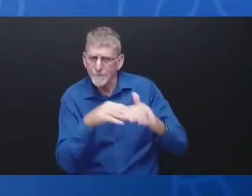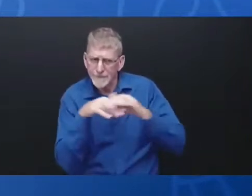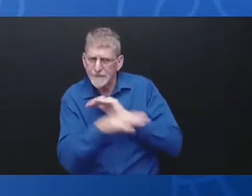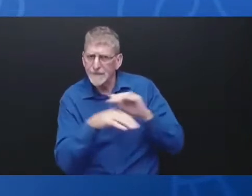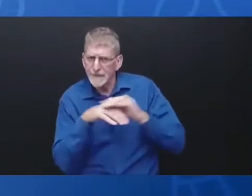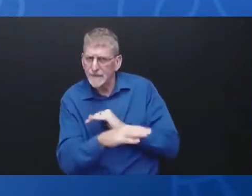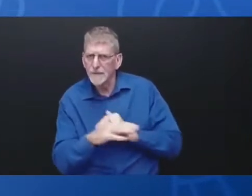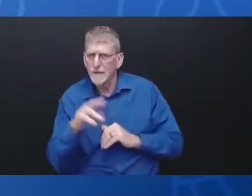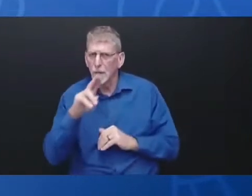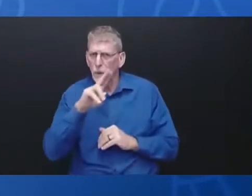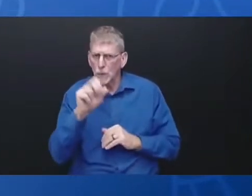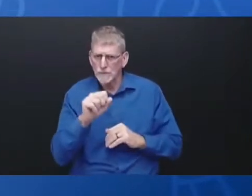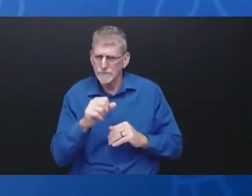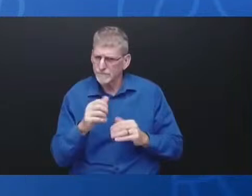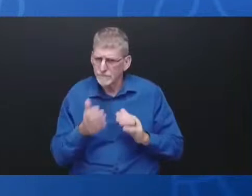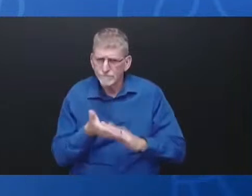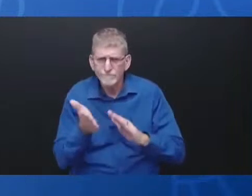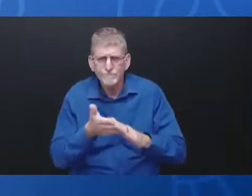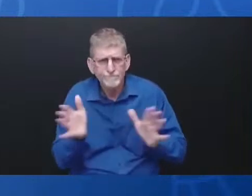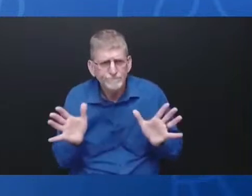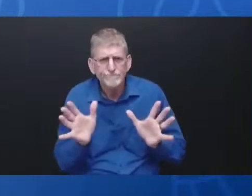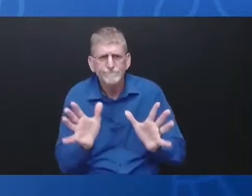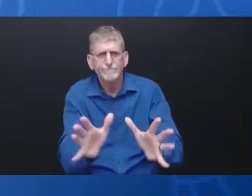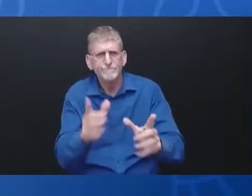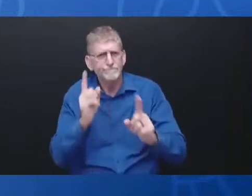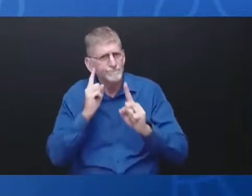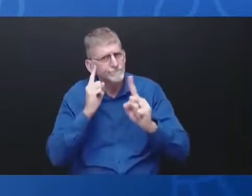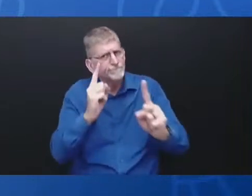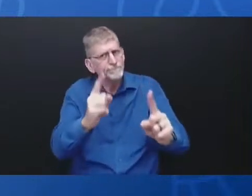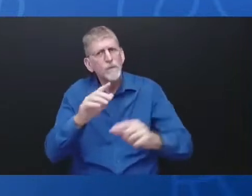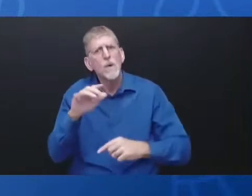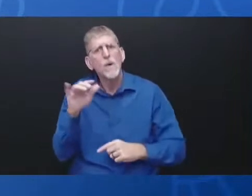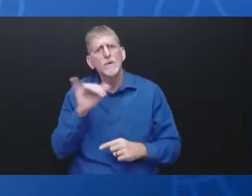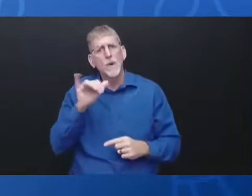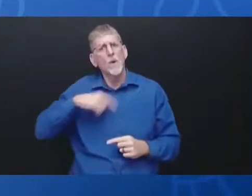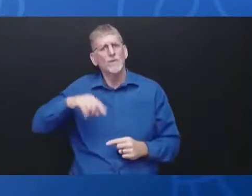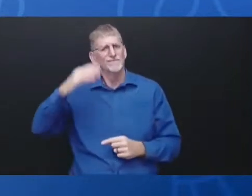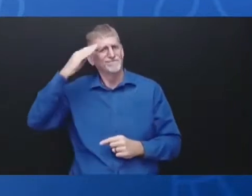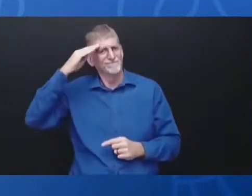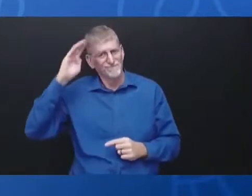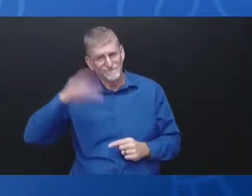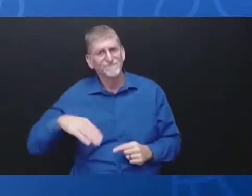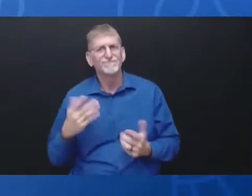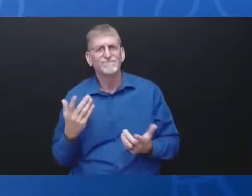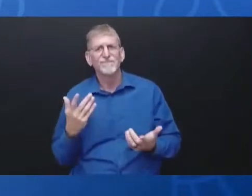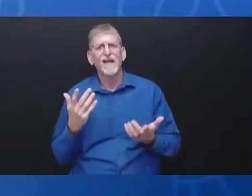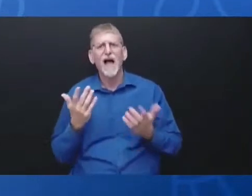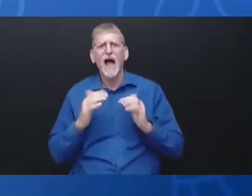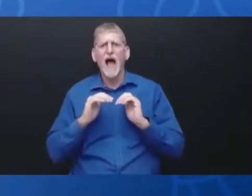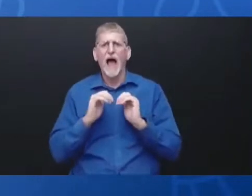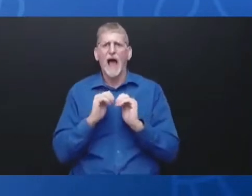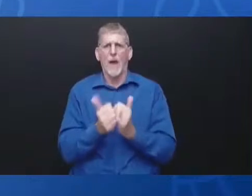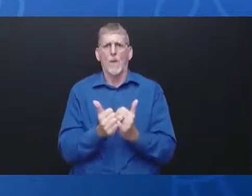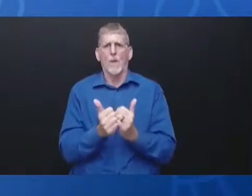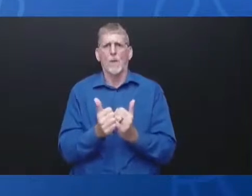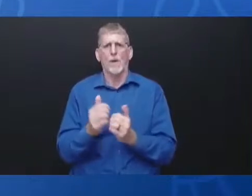know that at this point, when it comes to the nature of what Envoy Witkoff has worked on and what all of us still focus on